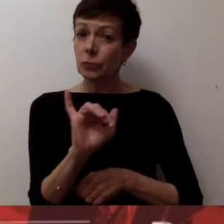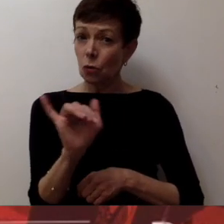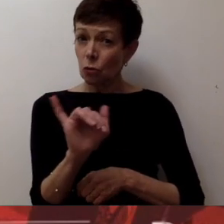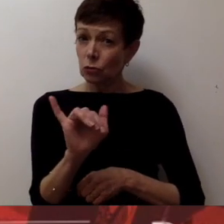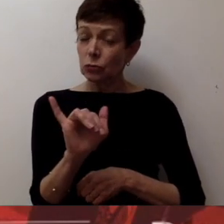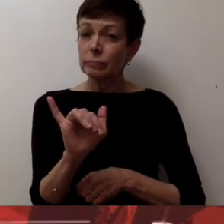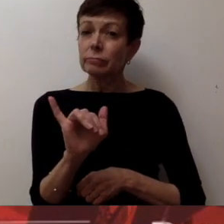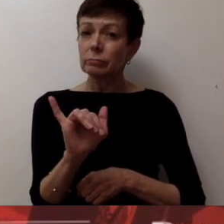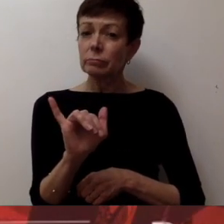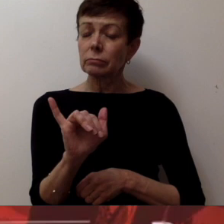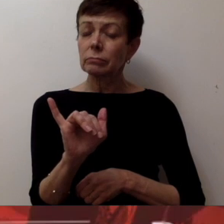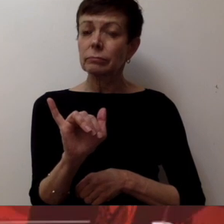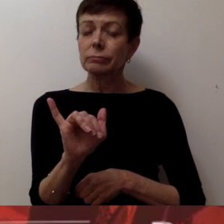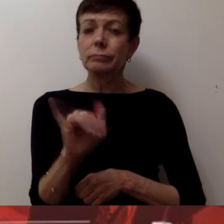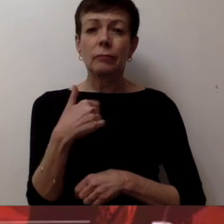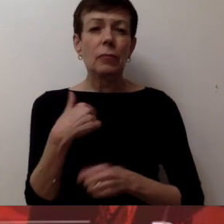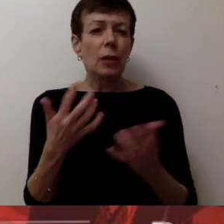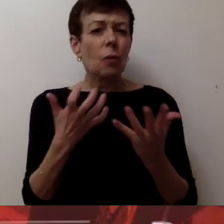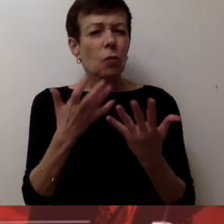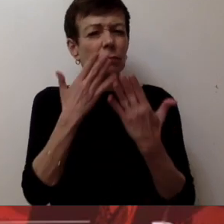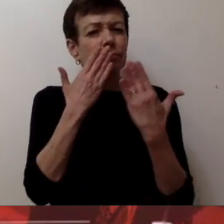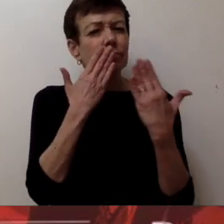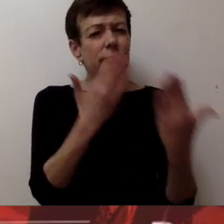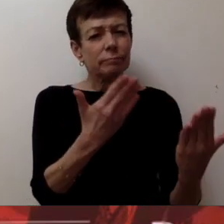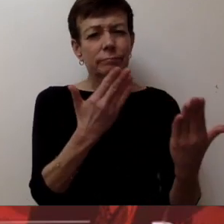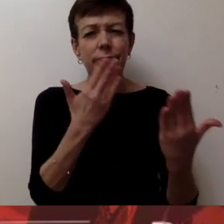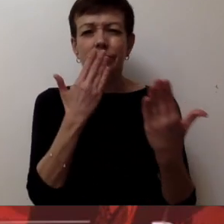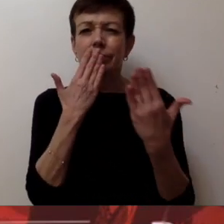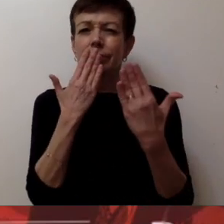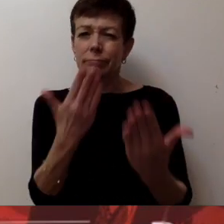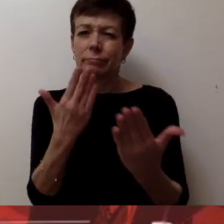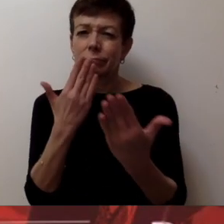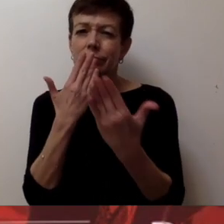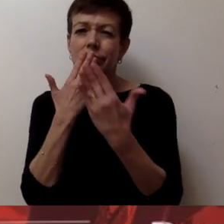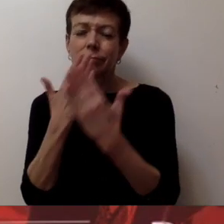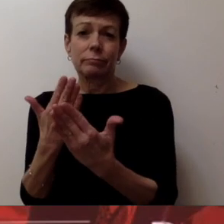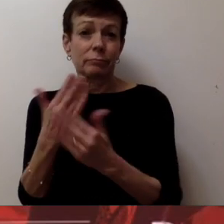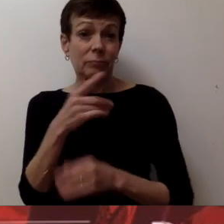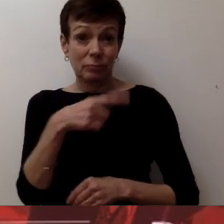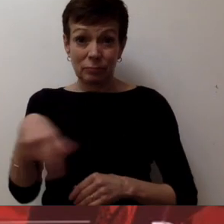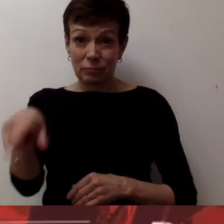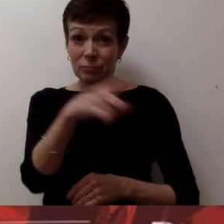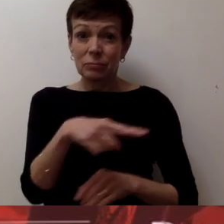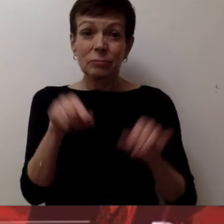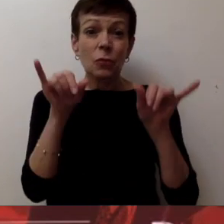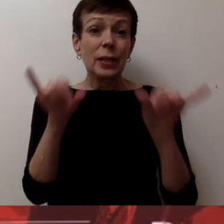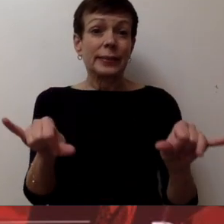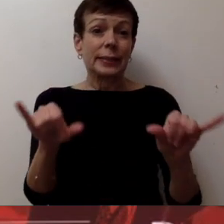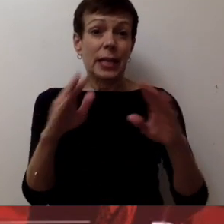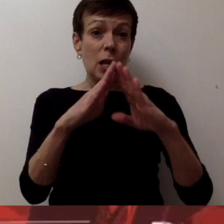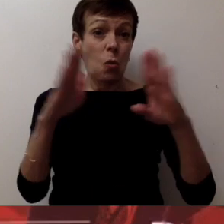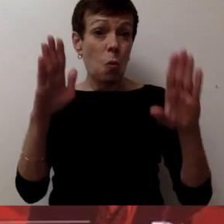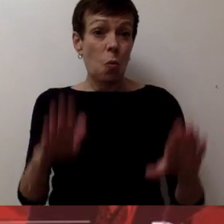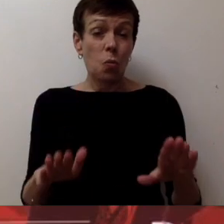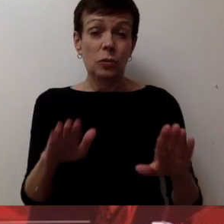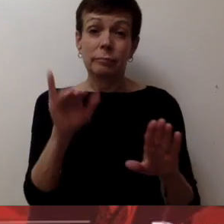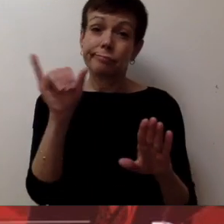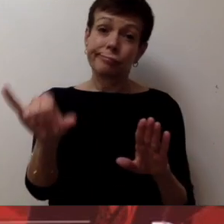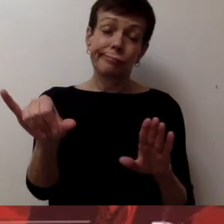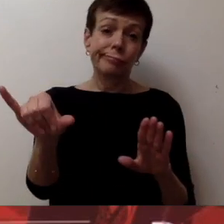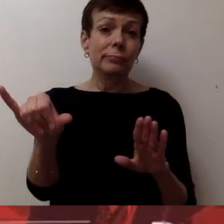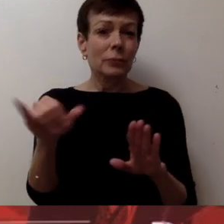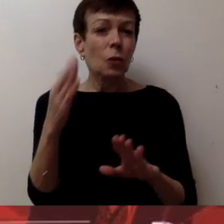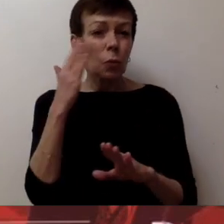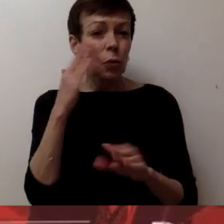also want to take the opportunity tonight to thank you all for staying home as much as possible. We know